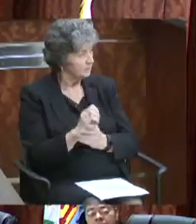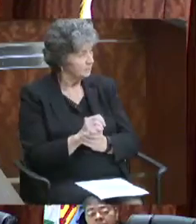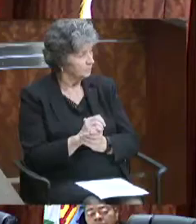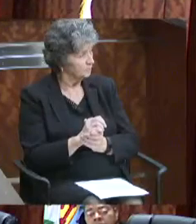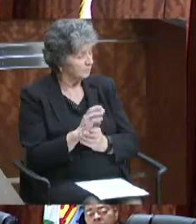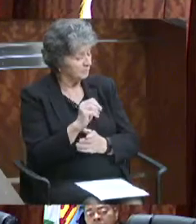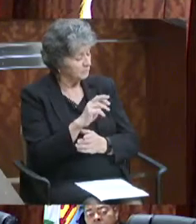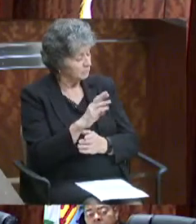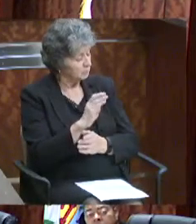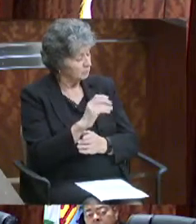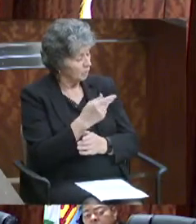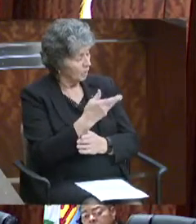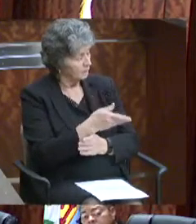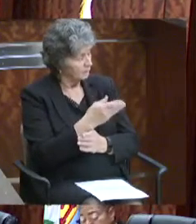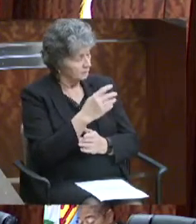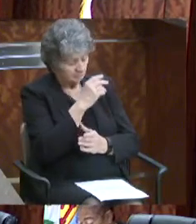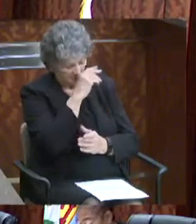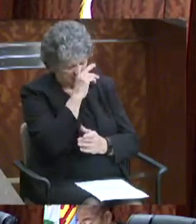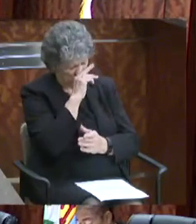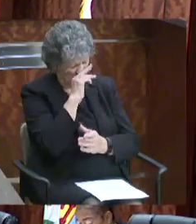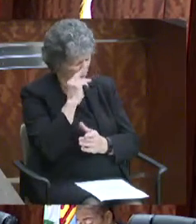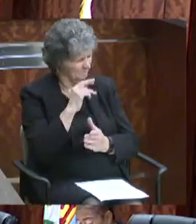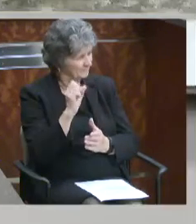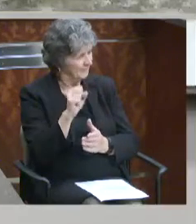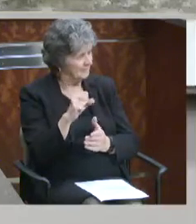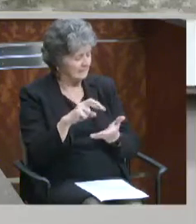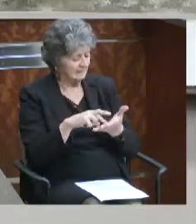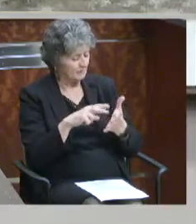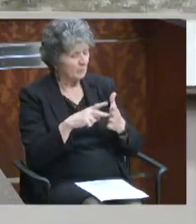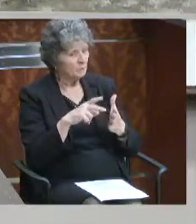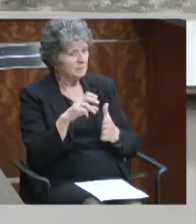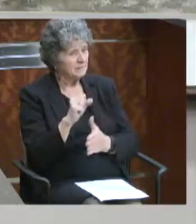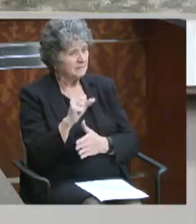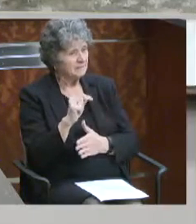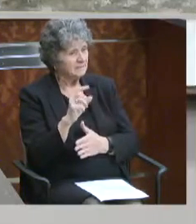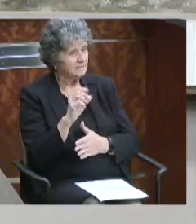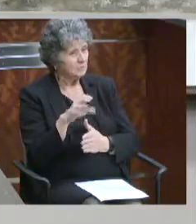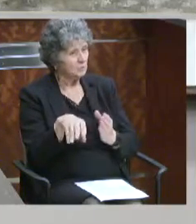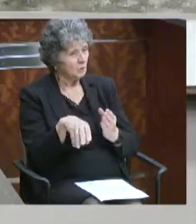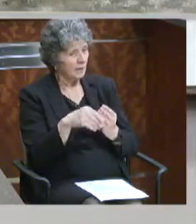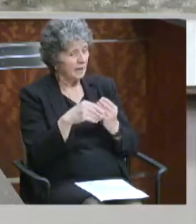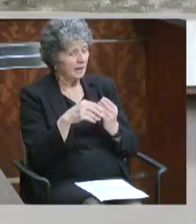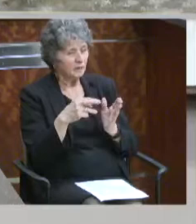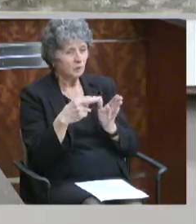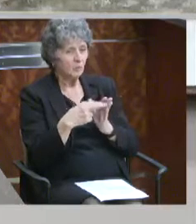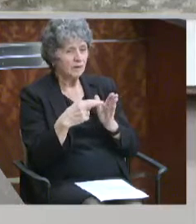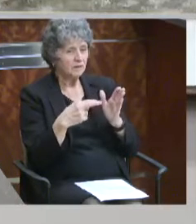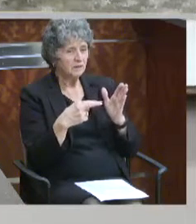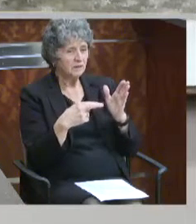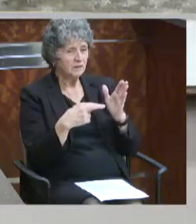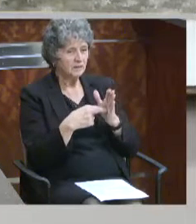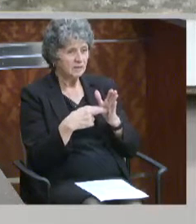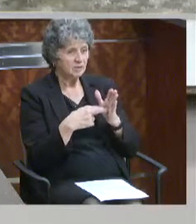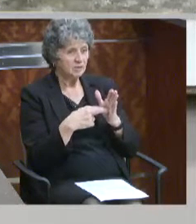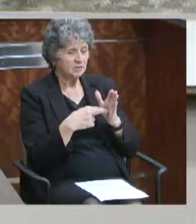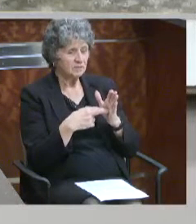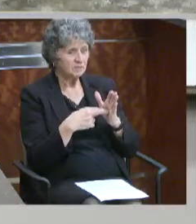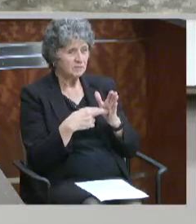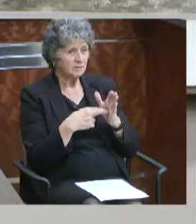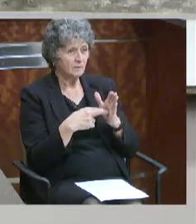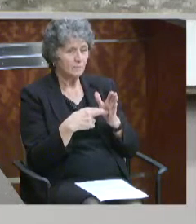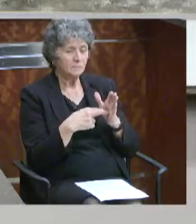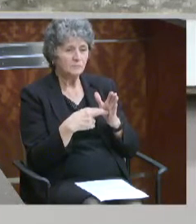Yes, Mr. President. The purpose of this amendment is to add regulations in order